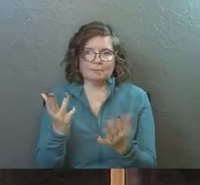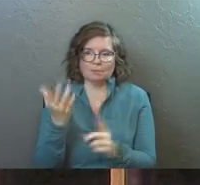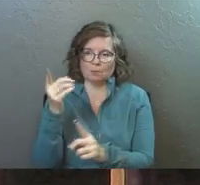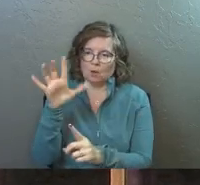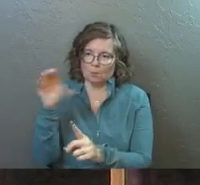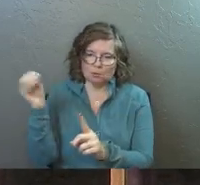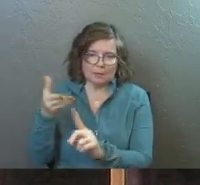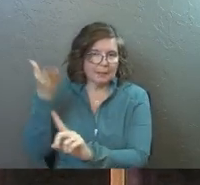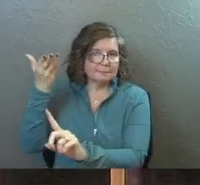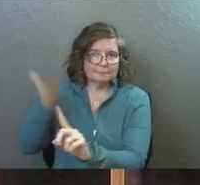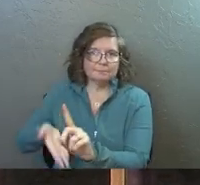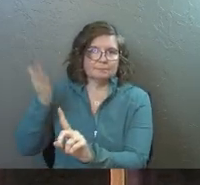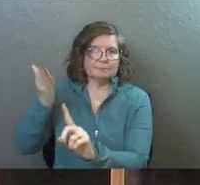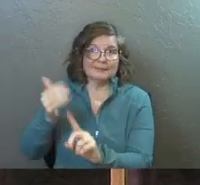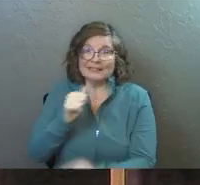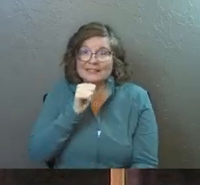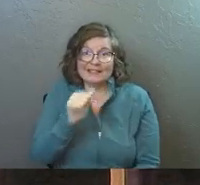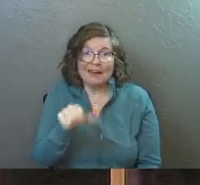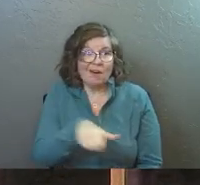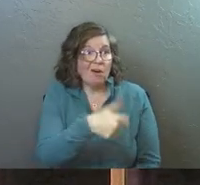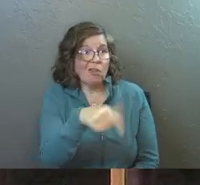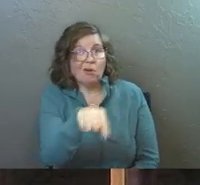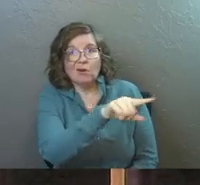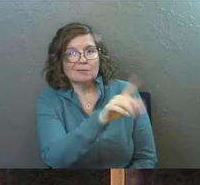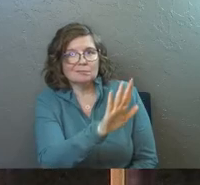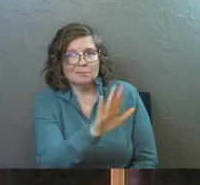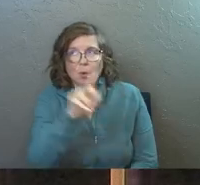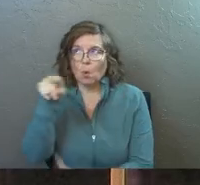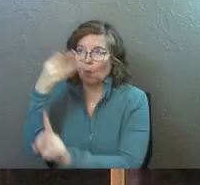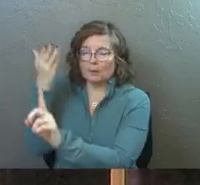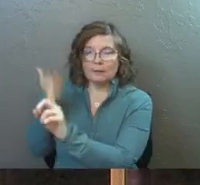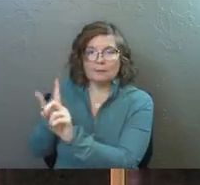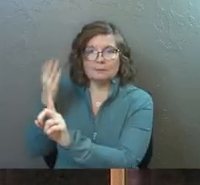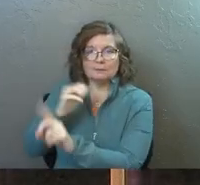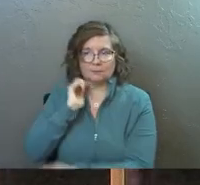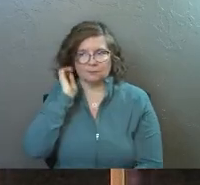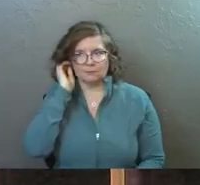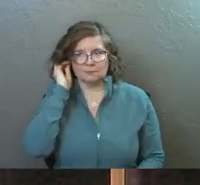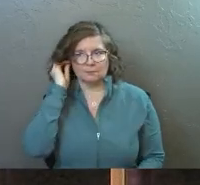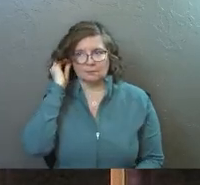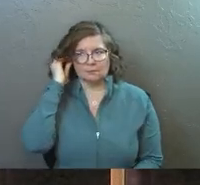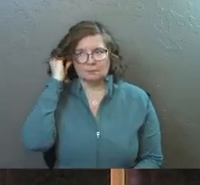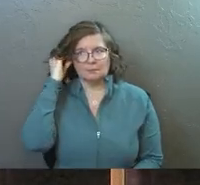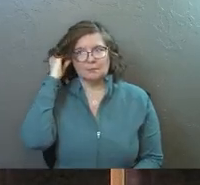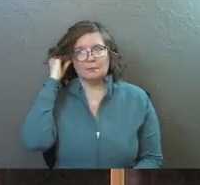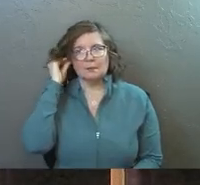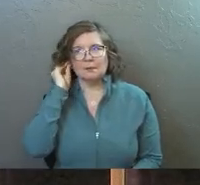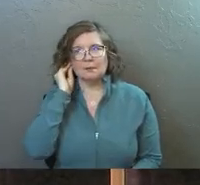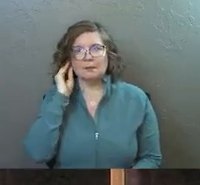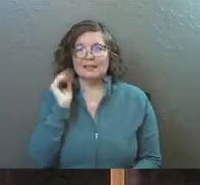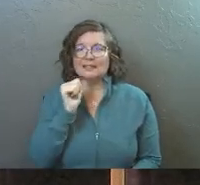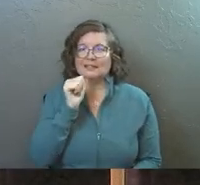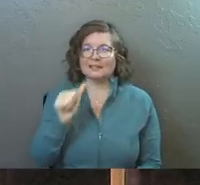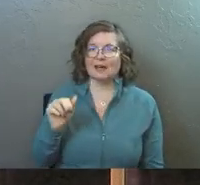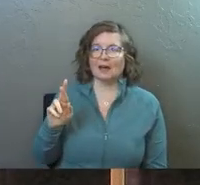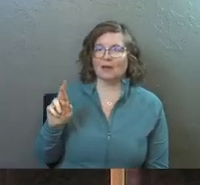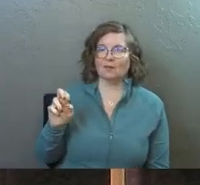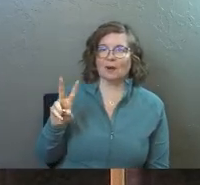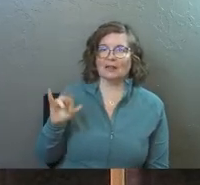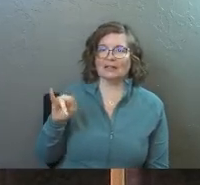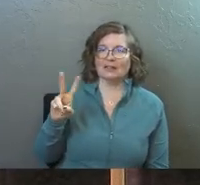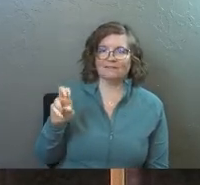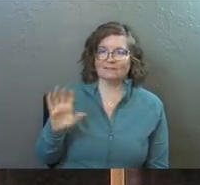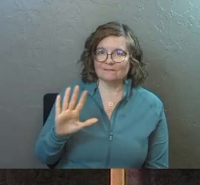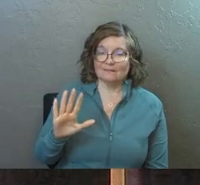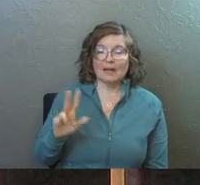him. He is not anything else but him. He is not relative. He is a person. He is